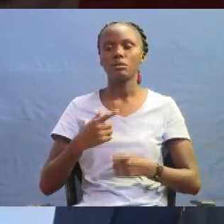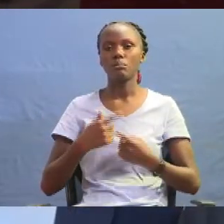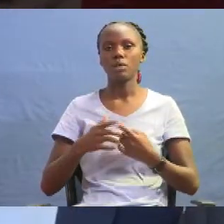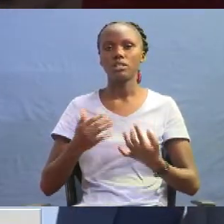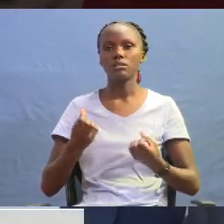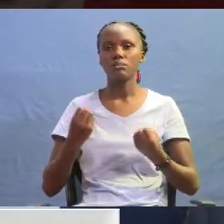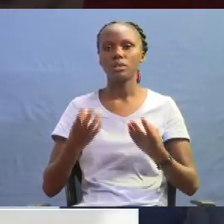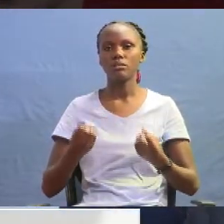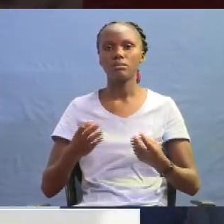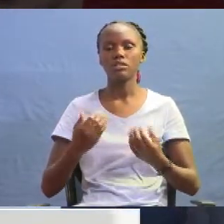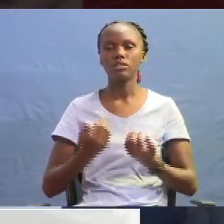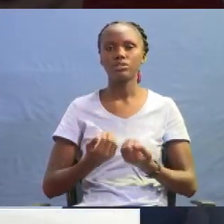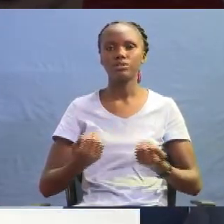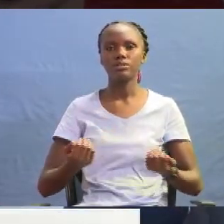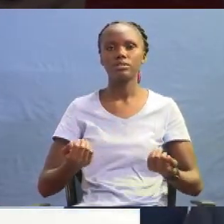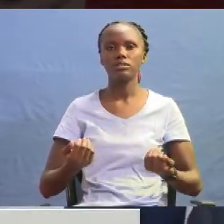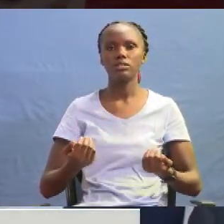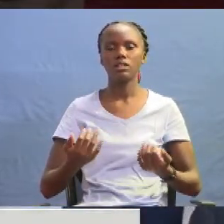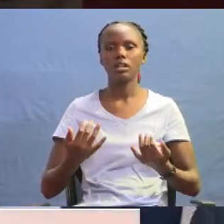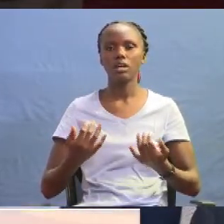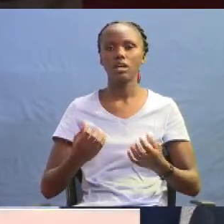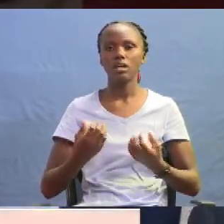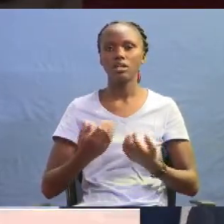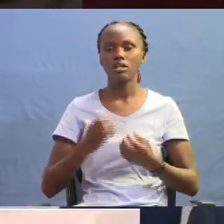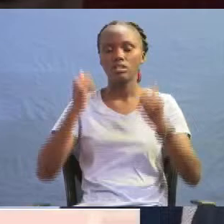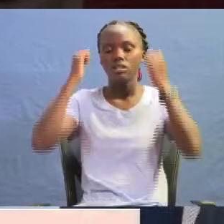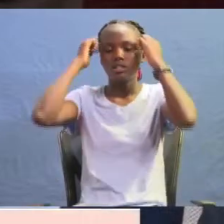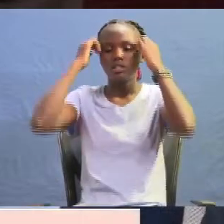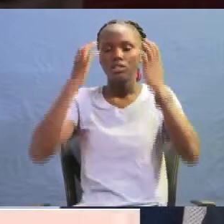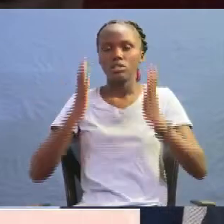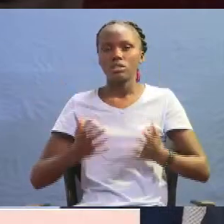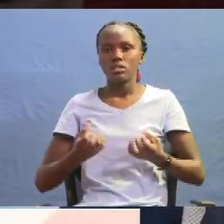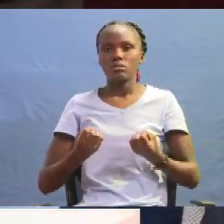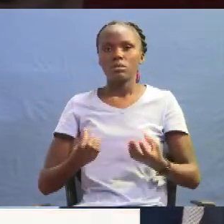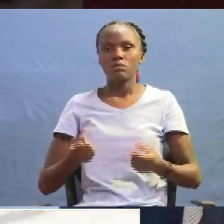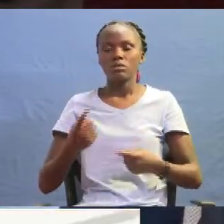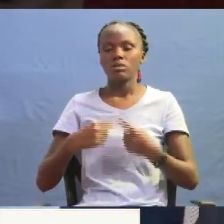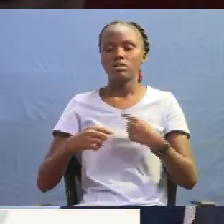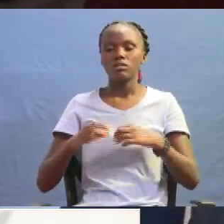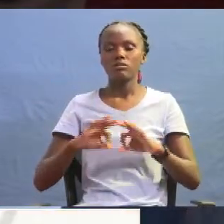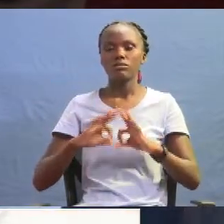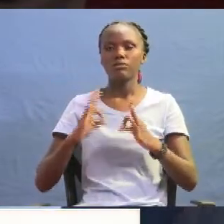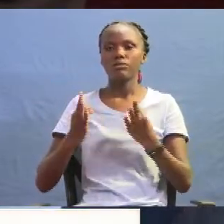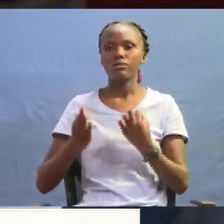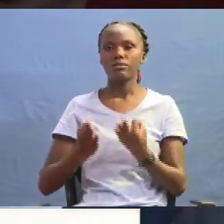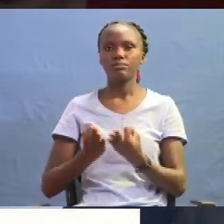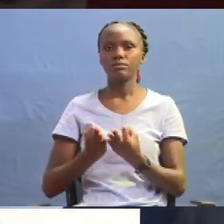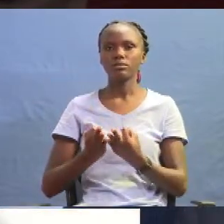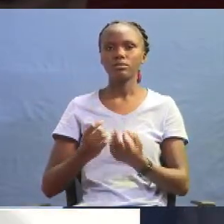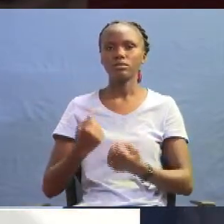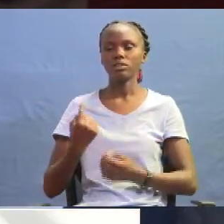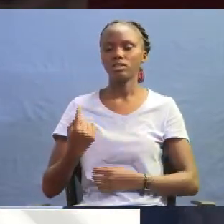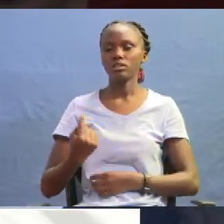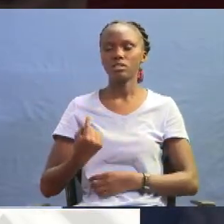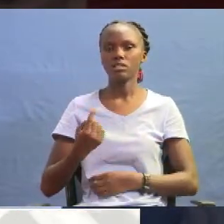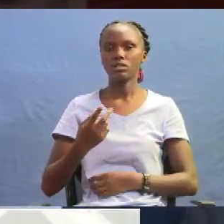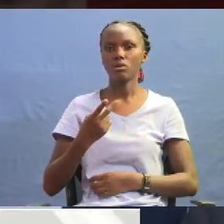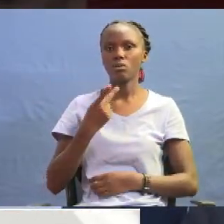Many of the children in school, many of the students are coming from families of single